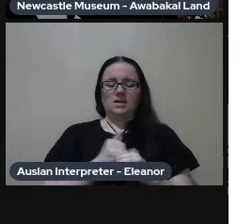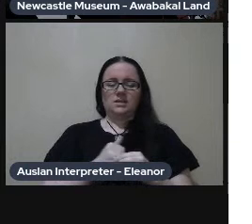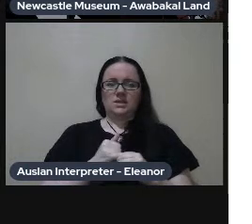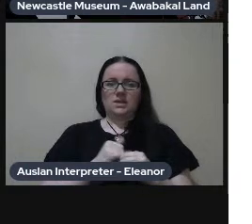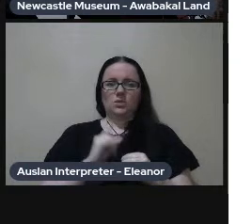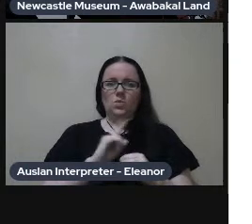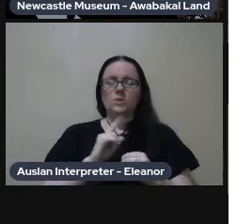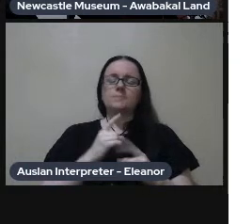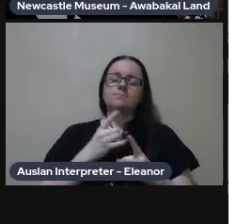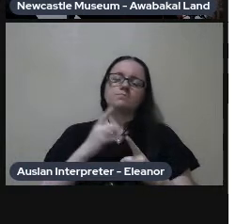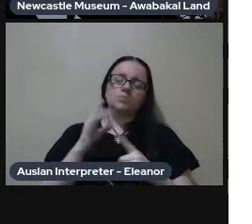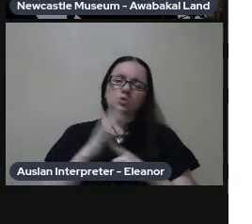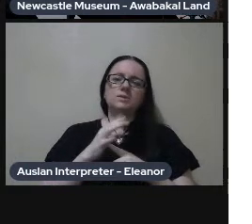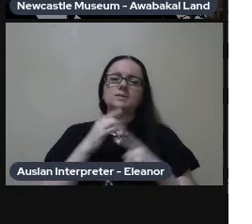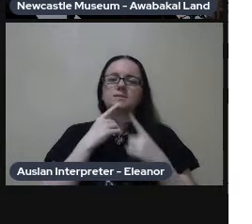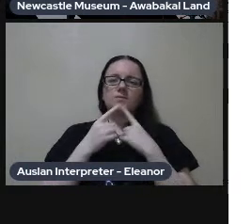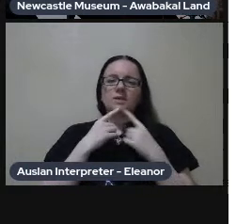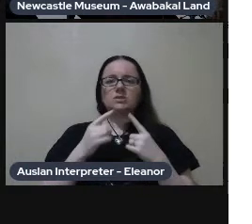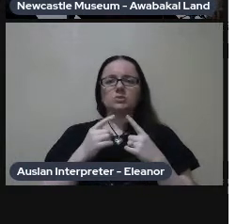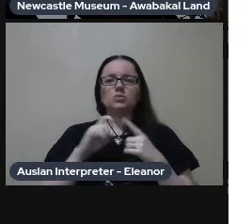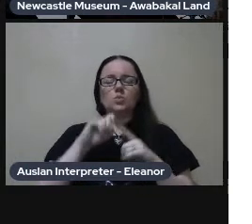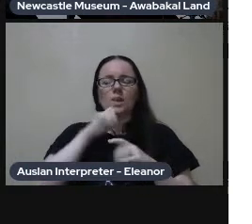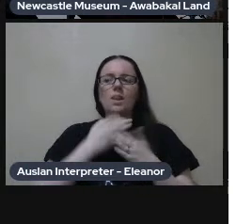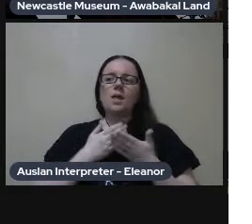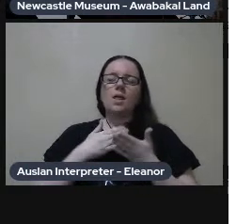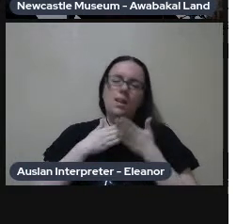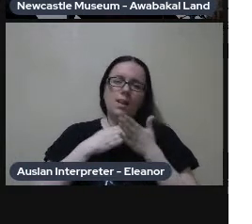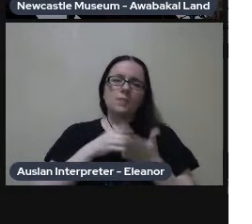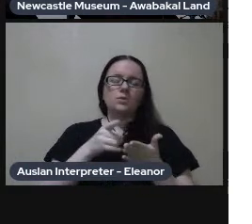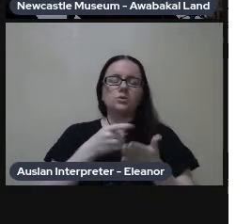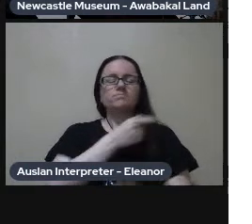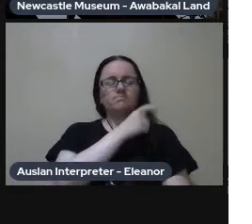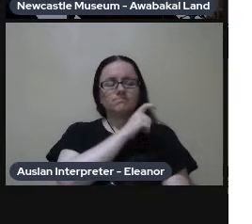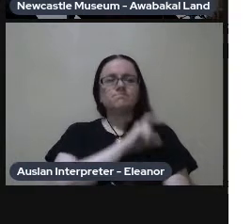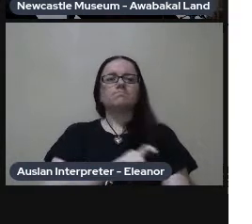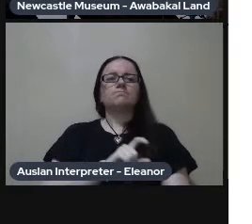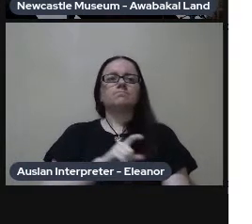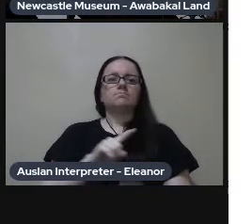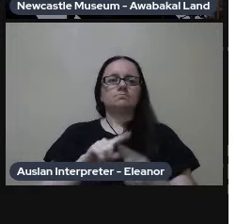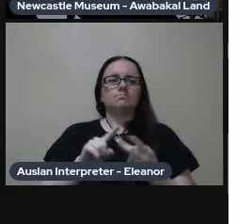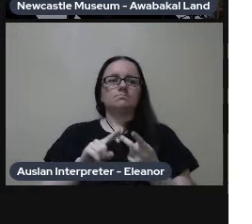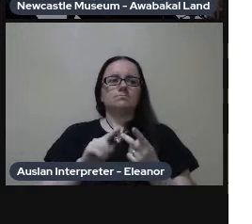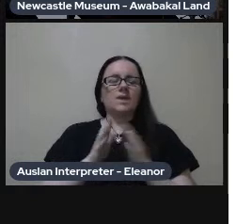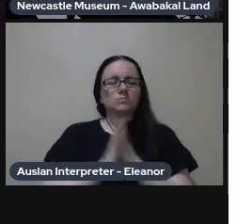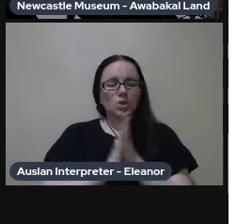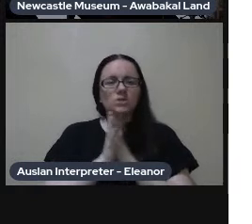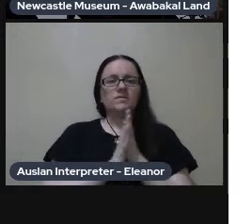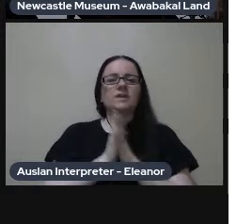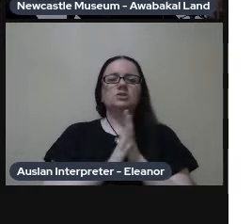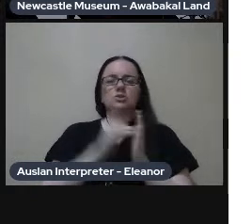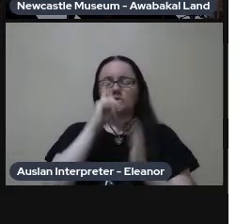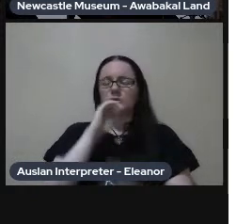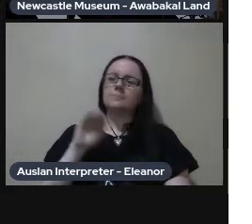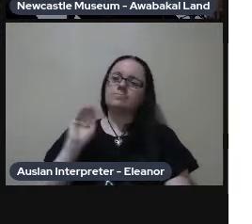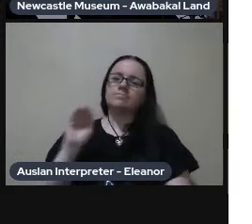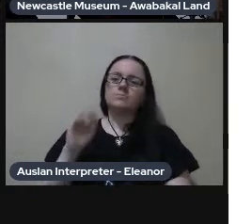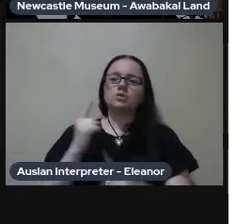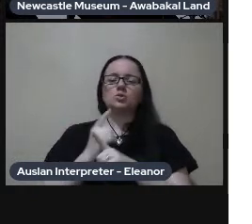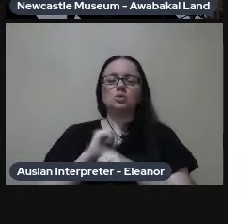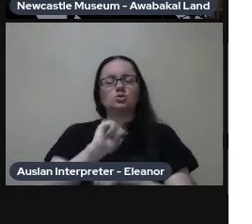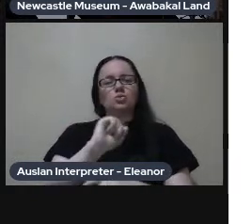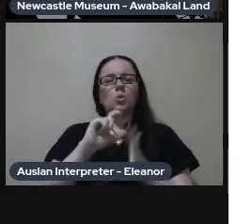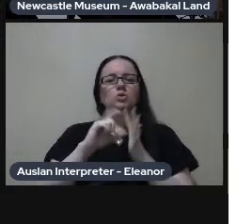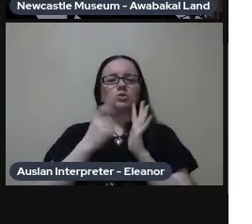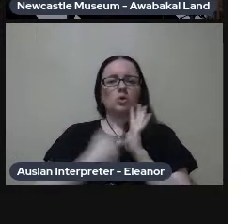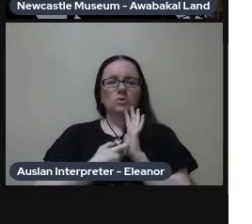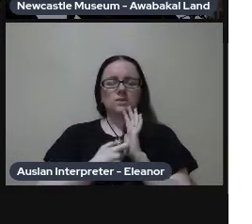practical information, which will hopefully give you some confidence and some motivation to have those conversations with your health professionals and